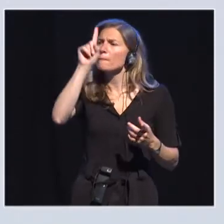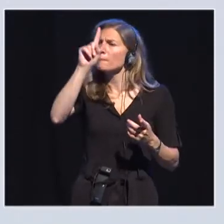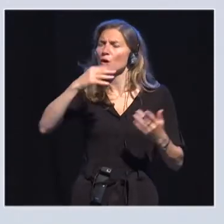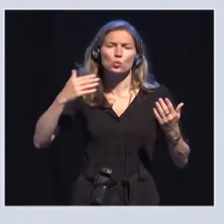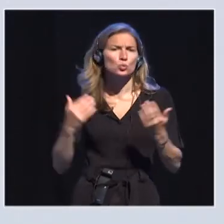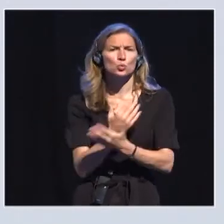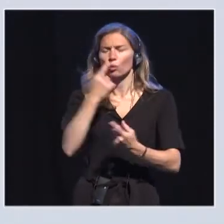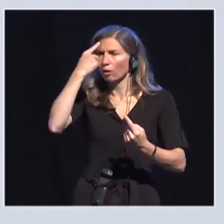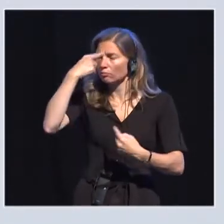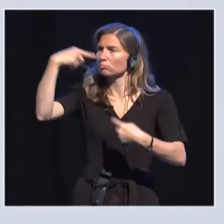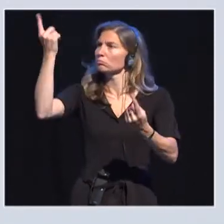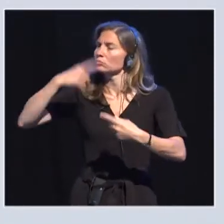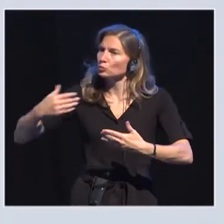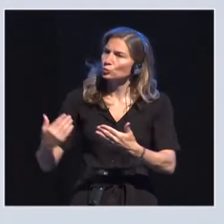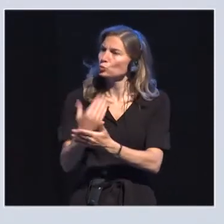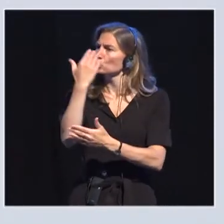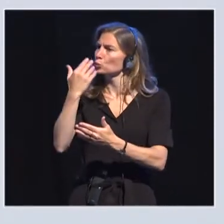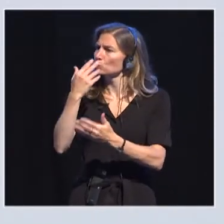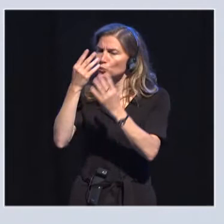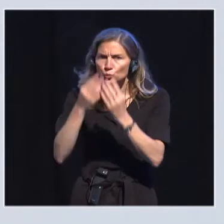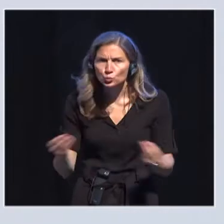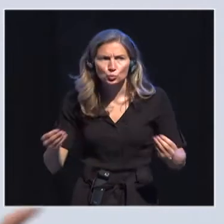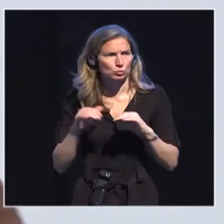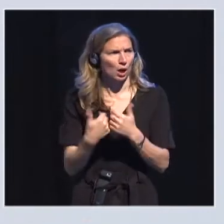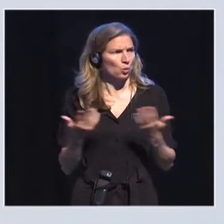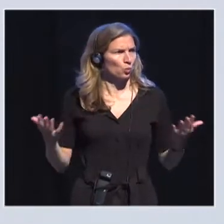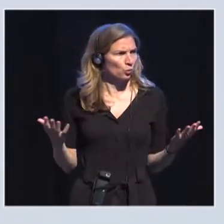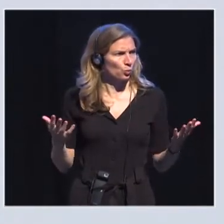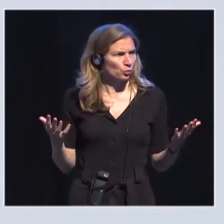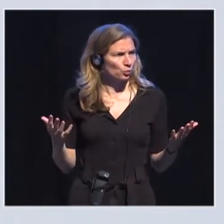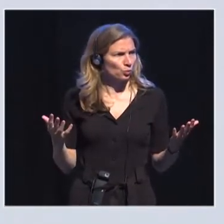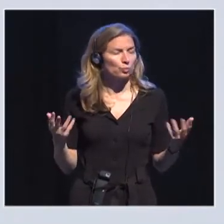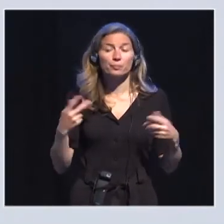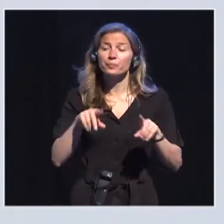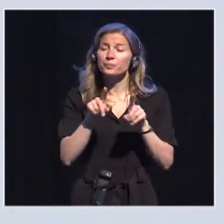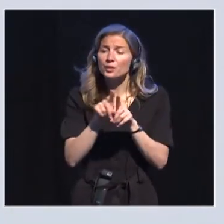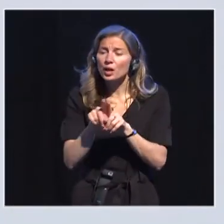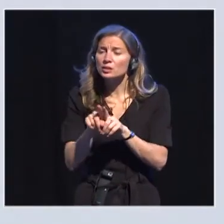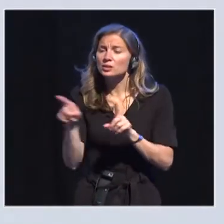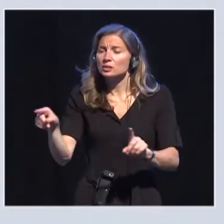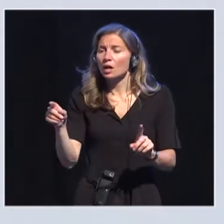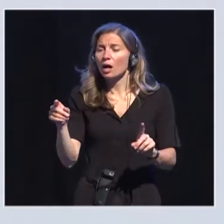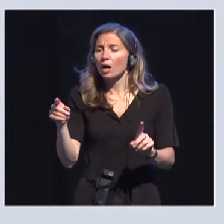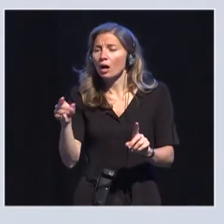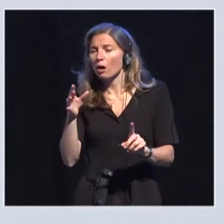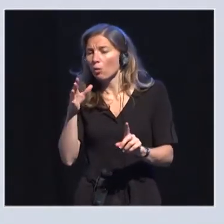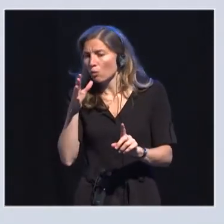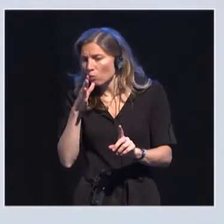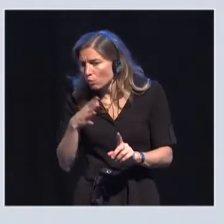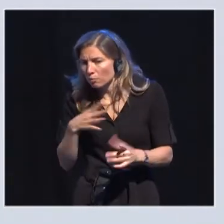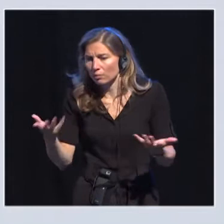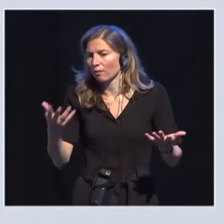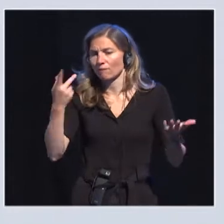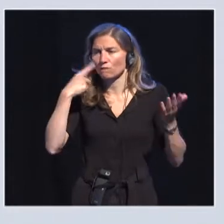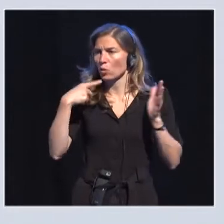solutions when you don't have women? How do you have people to come up with healthcare solutions? Because a woman knows how, for example,